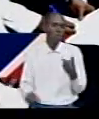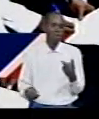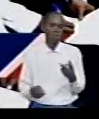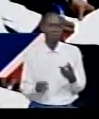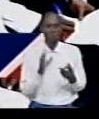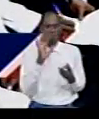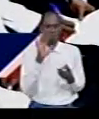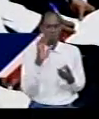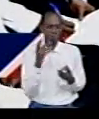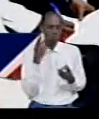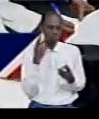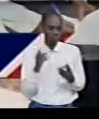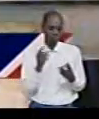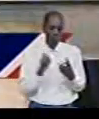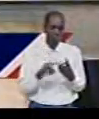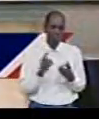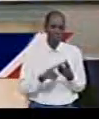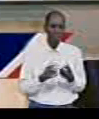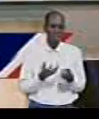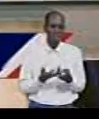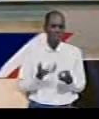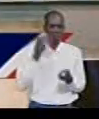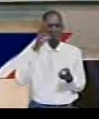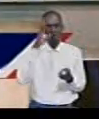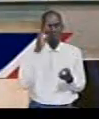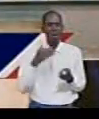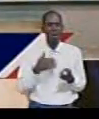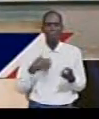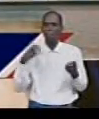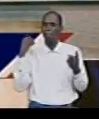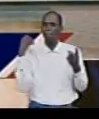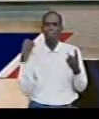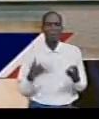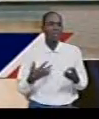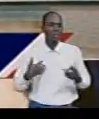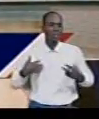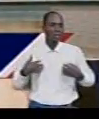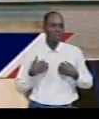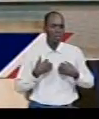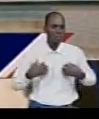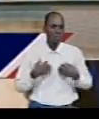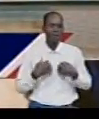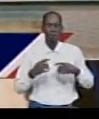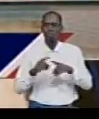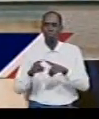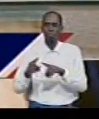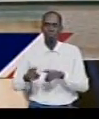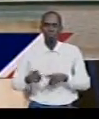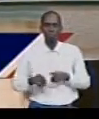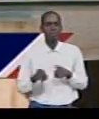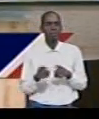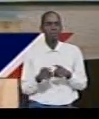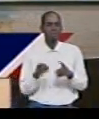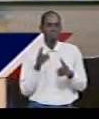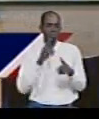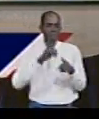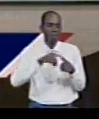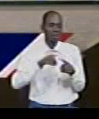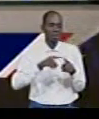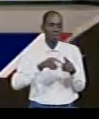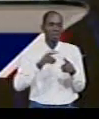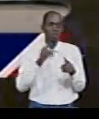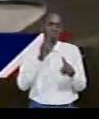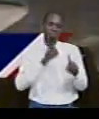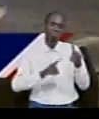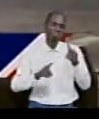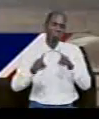had exceeding many flocks and herds. Verse 3. Verse 3 says,